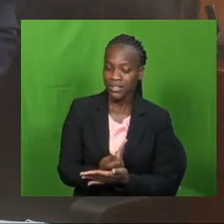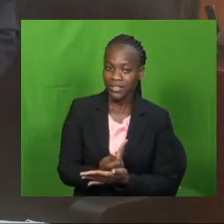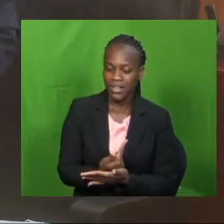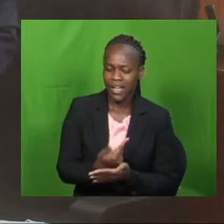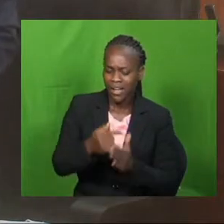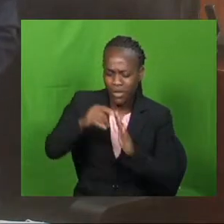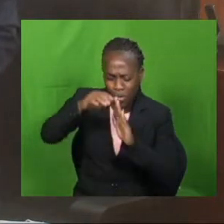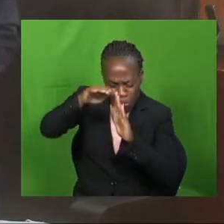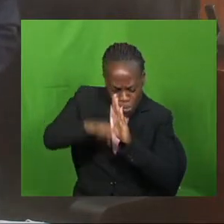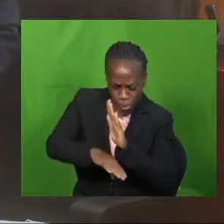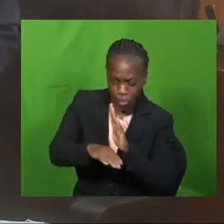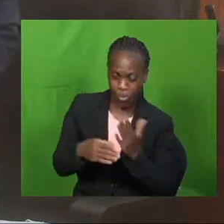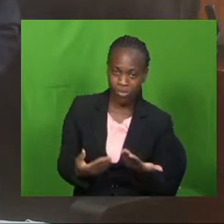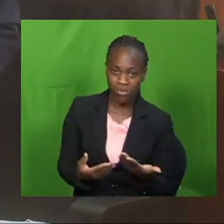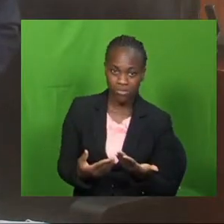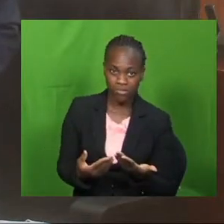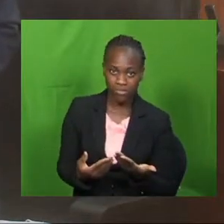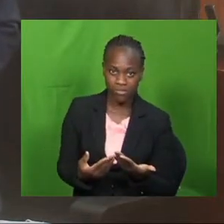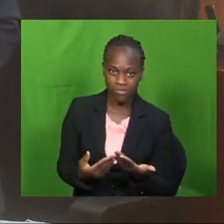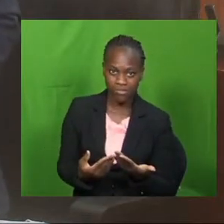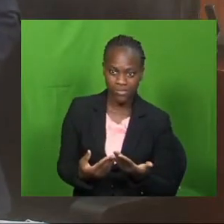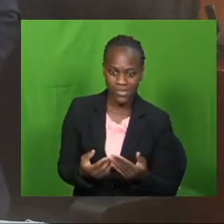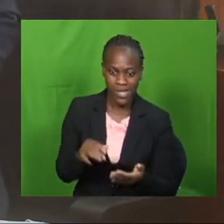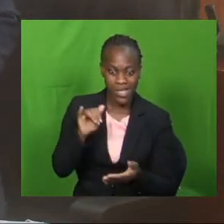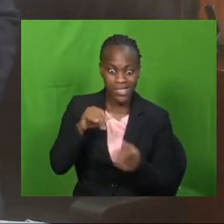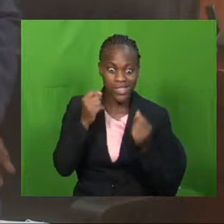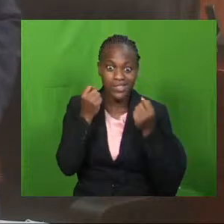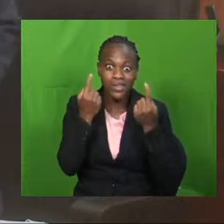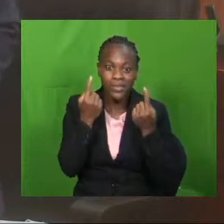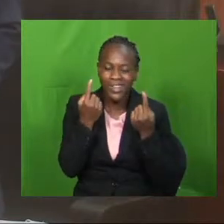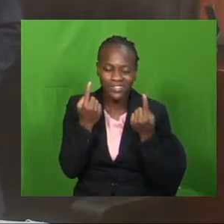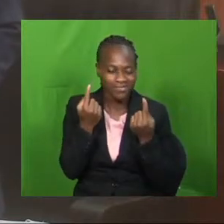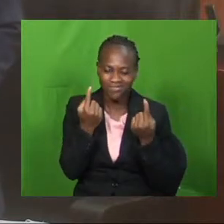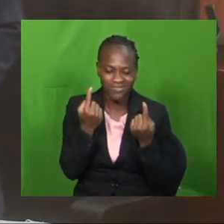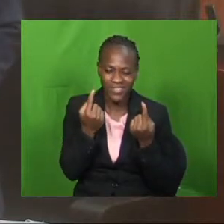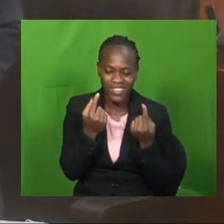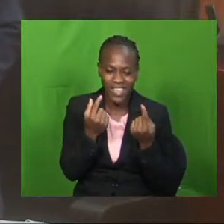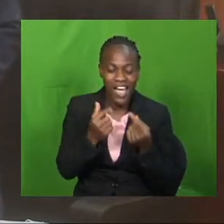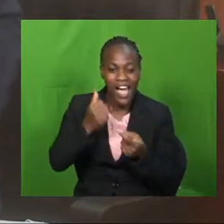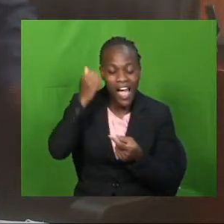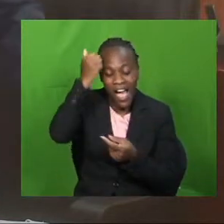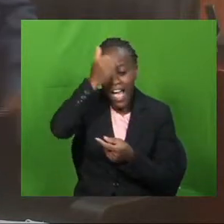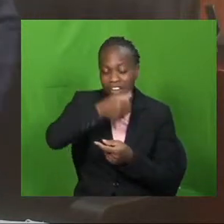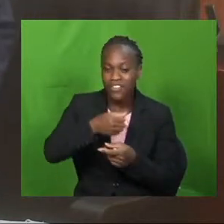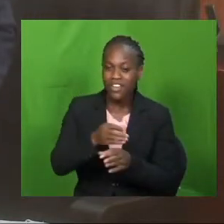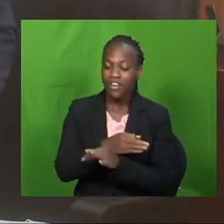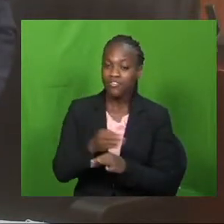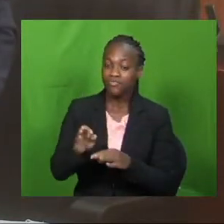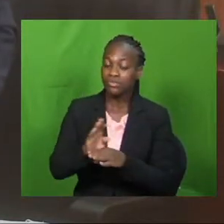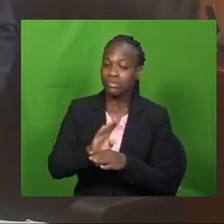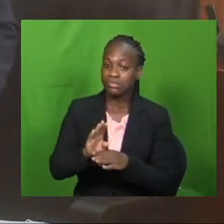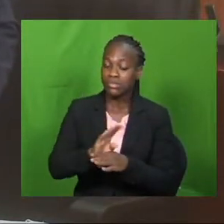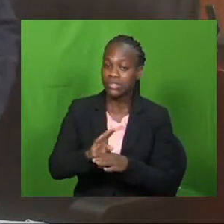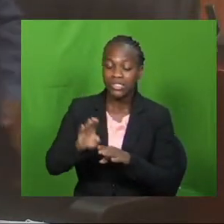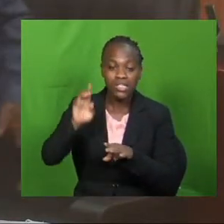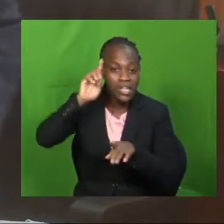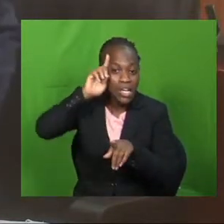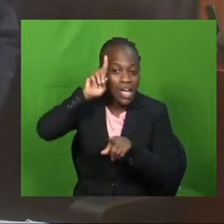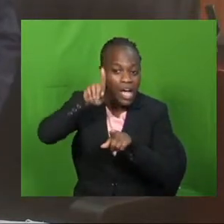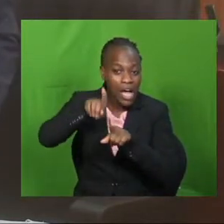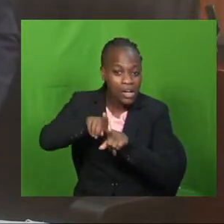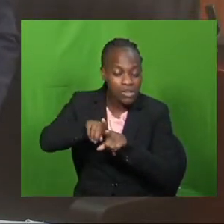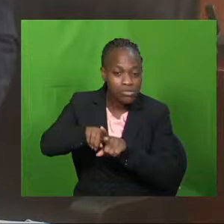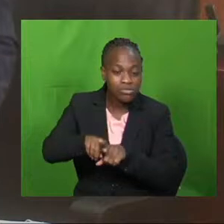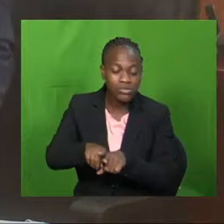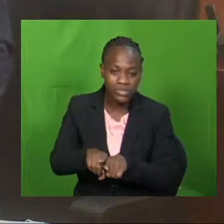rather low. That is not surprising because the African Continental Free Trade Area Agreement, like other agreements, were concluded